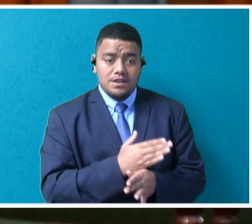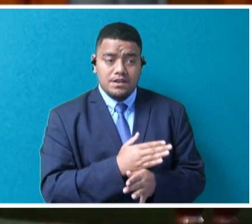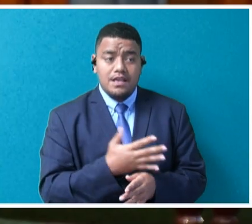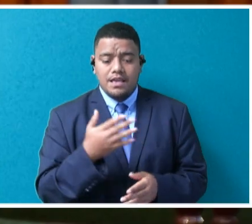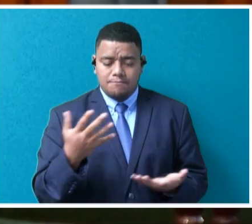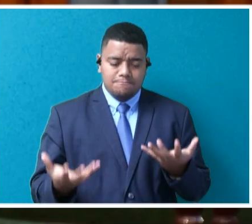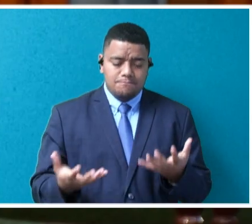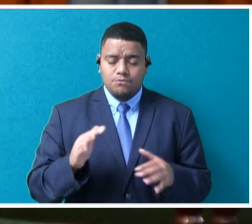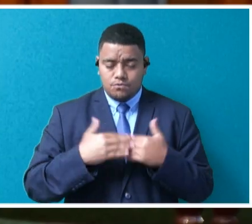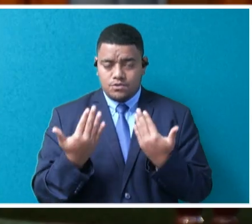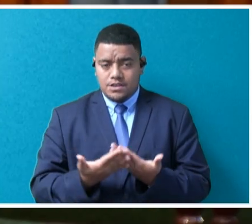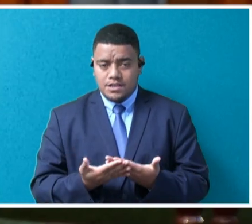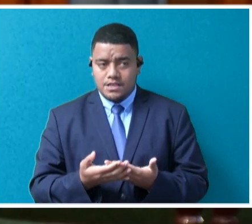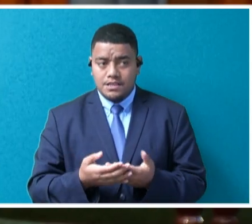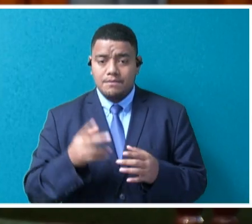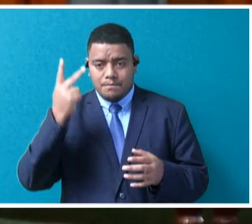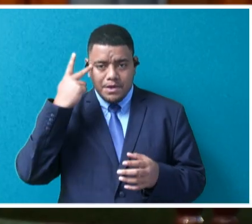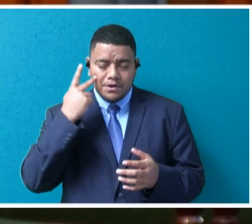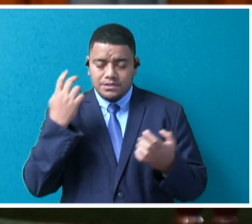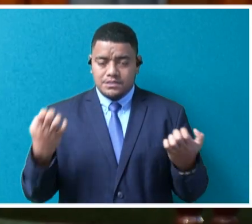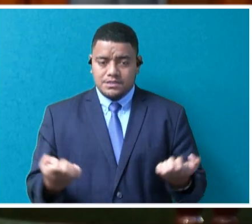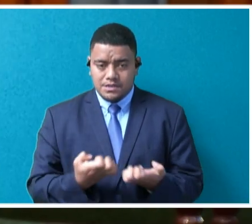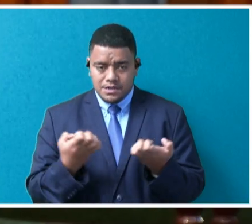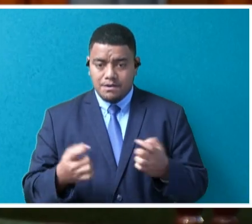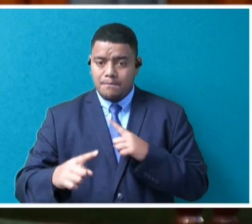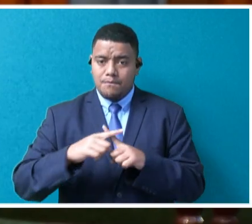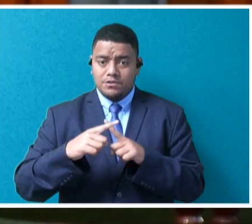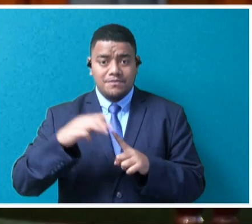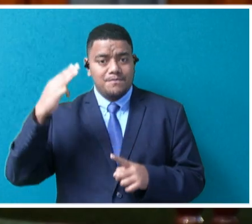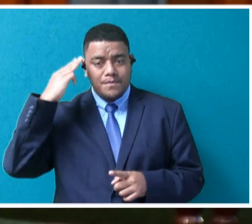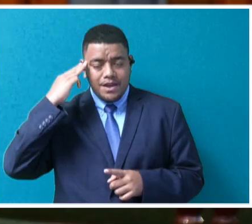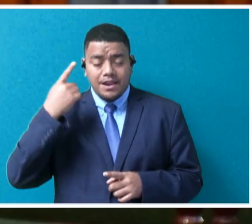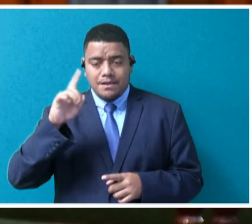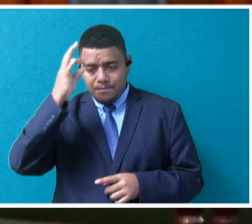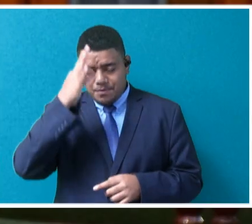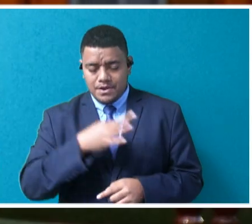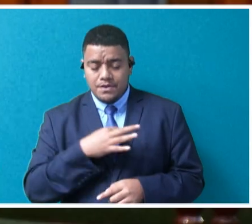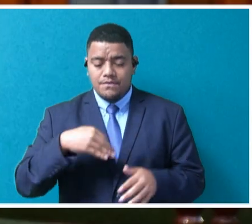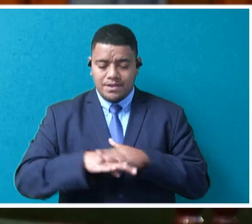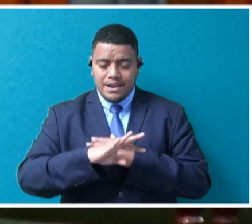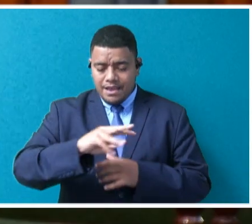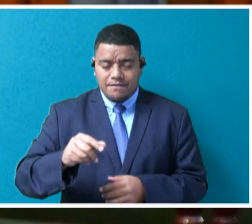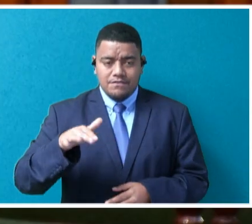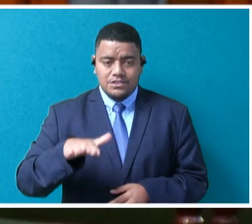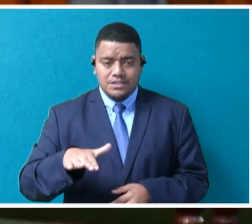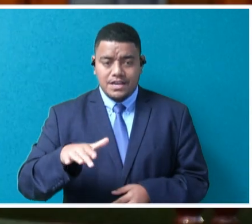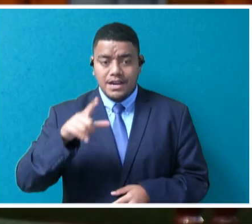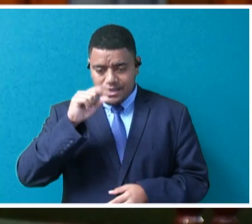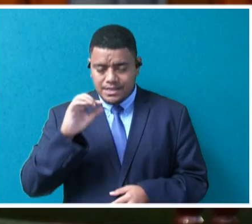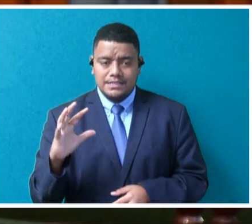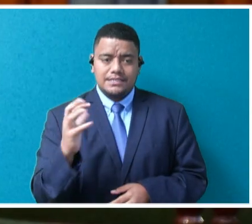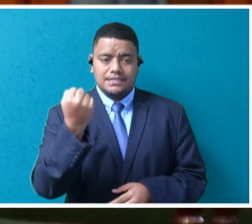hand. Parents are encouragement, the positive mindset, and believing in every child that they can